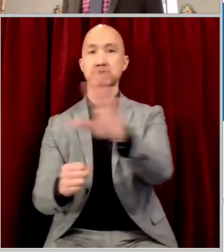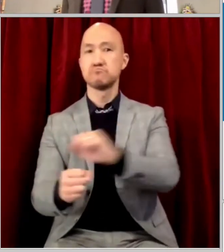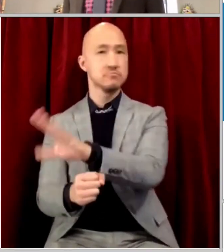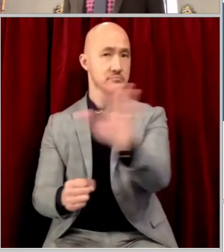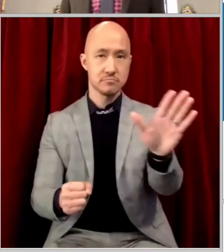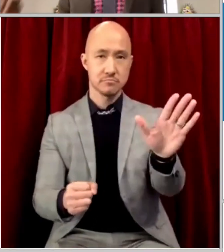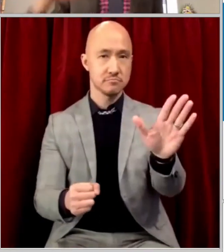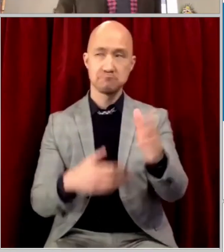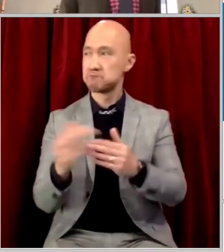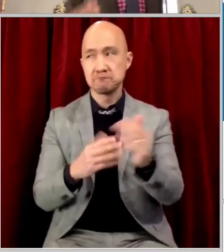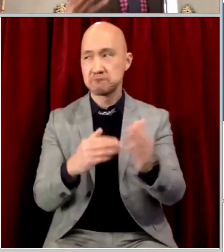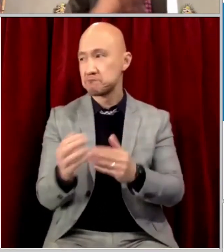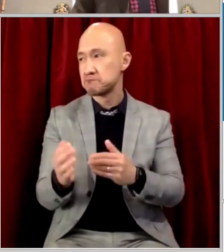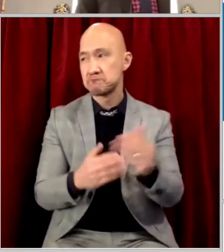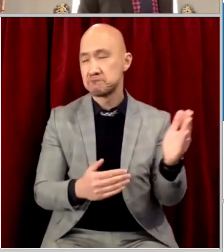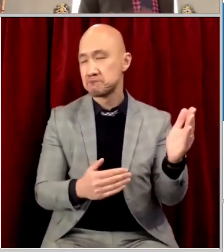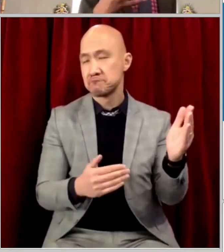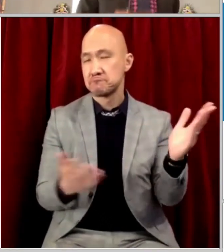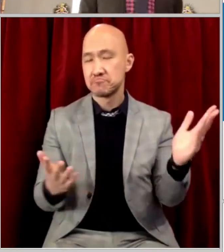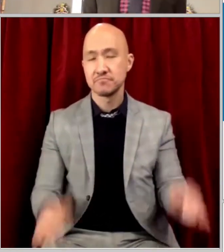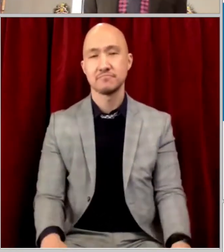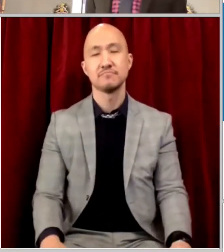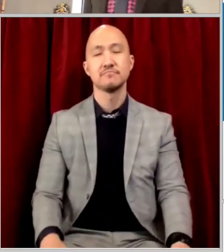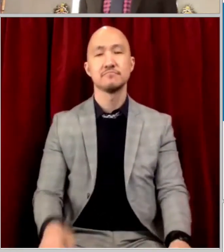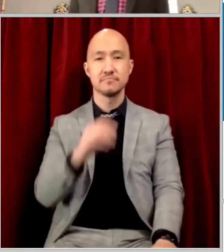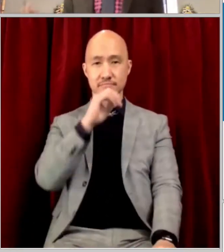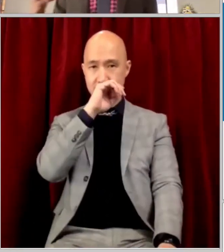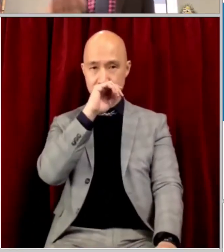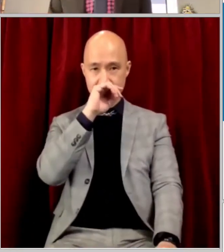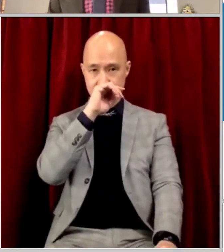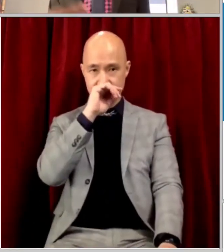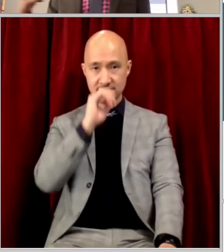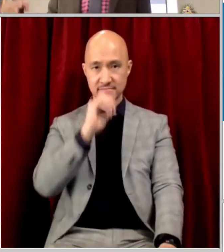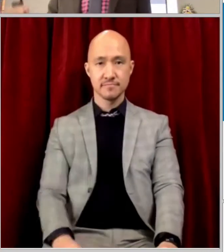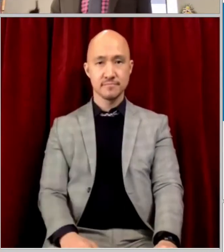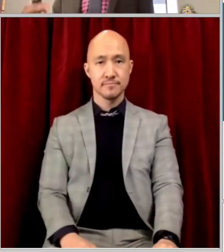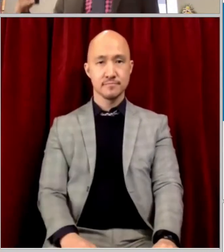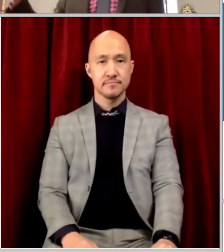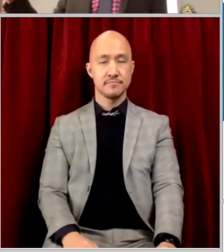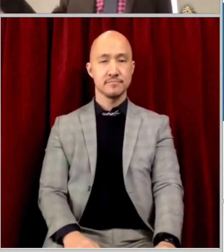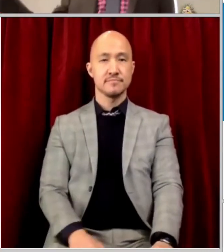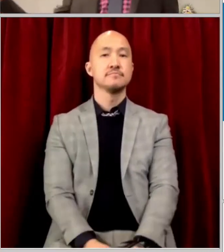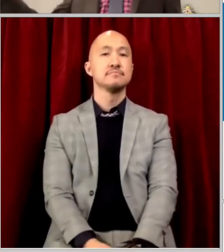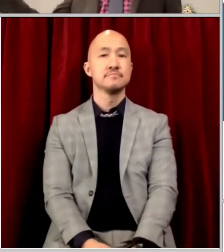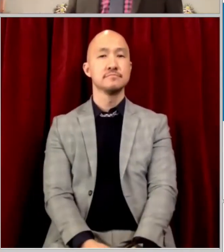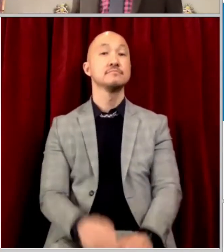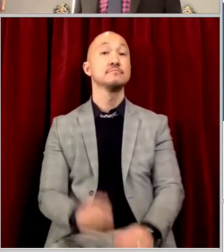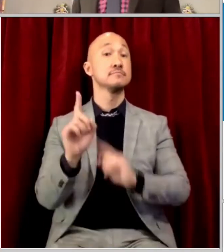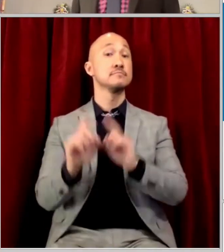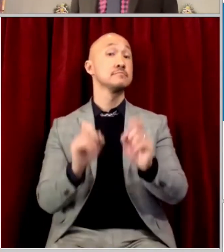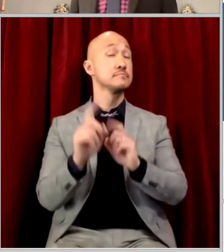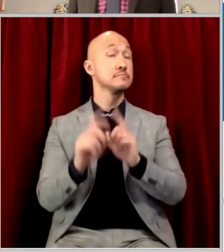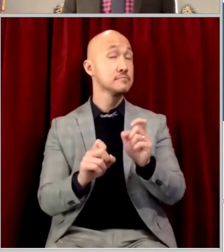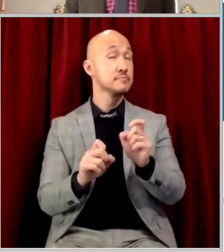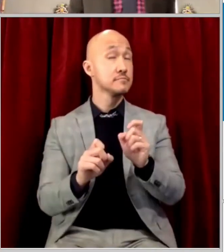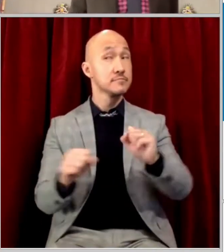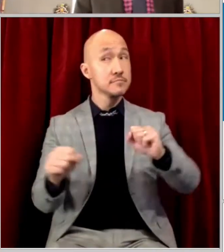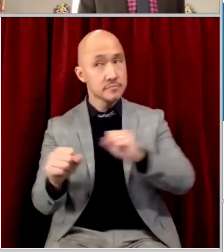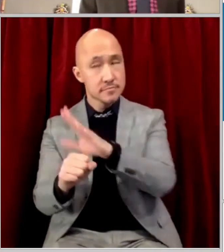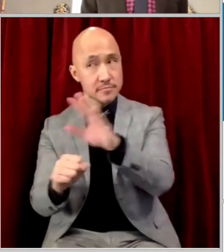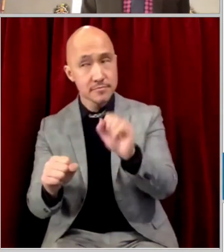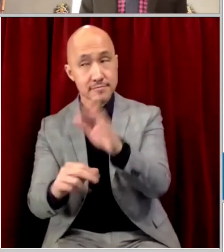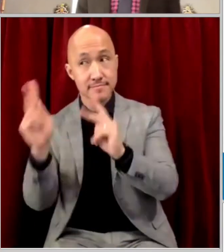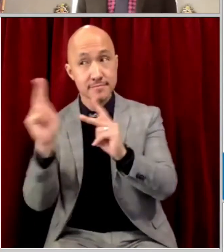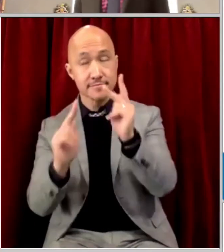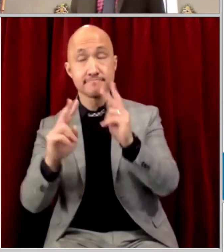not. The bigger question that we need to really ask ourselves is, are we an influencer for God, right? That's